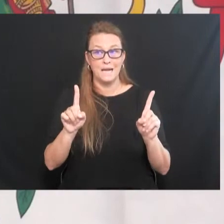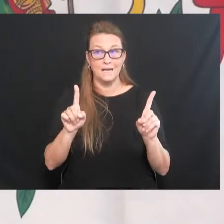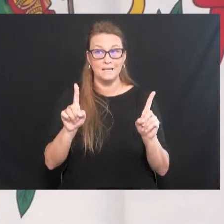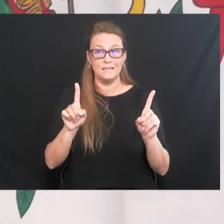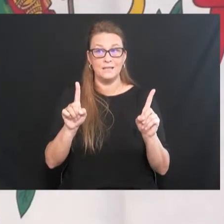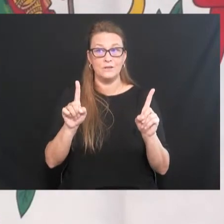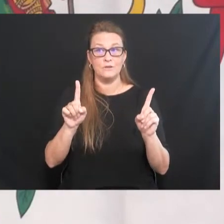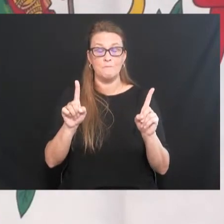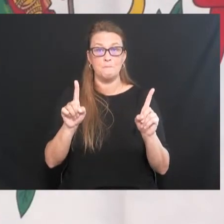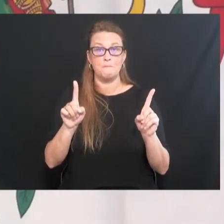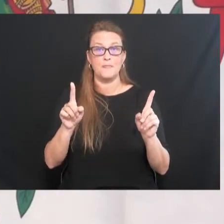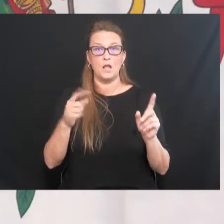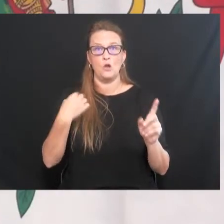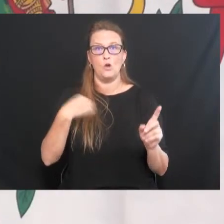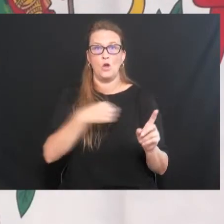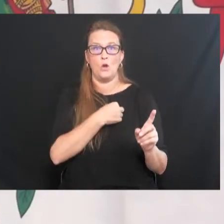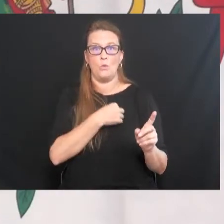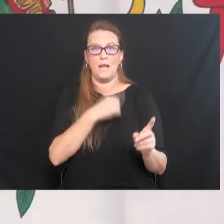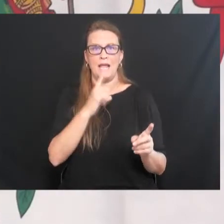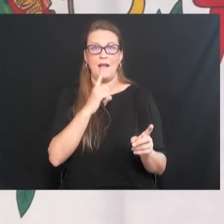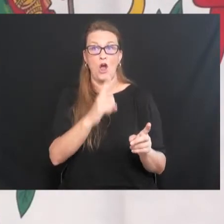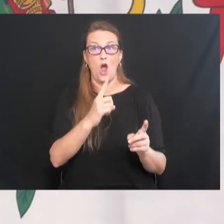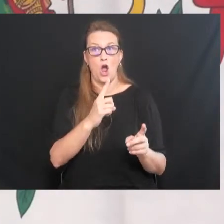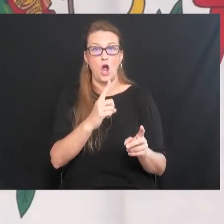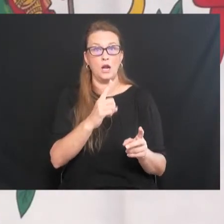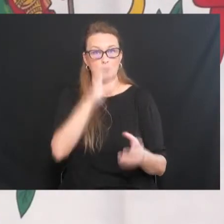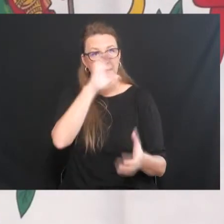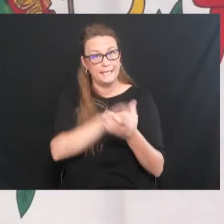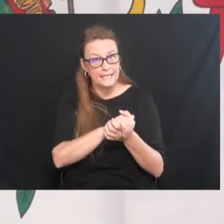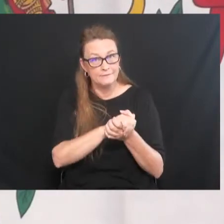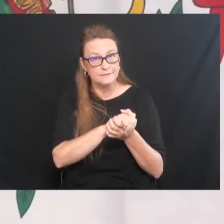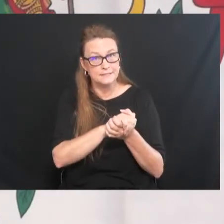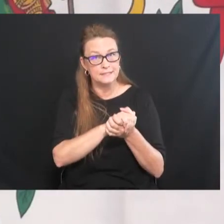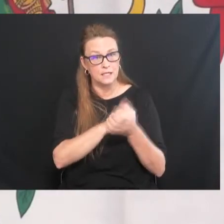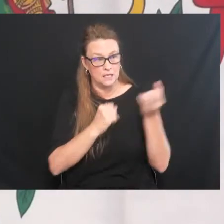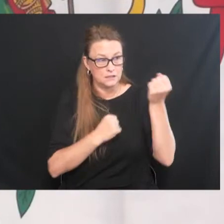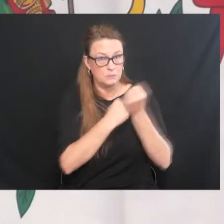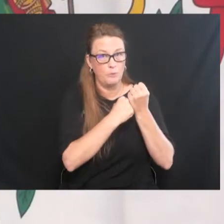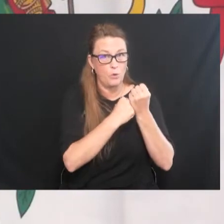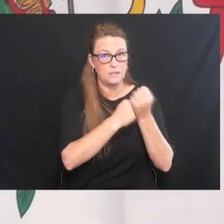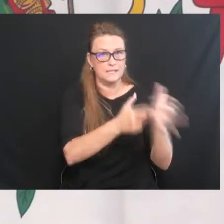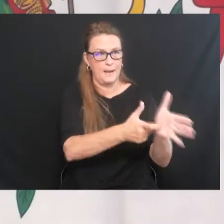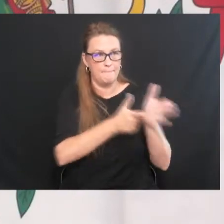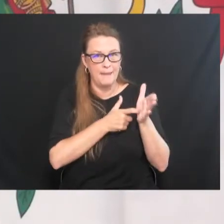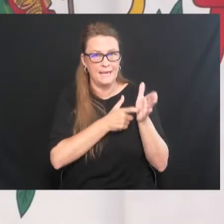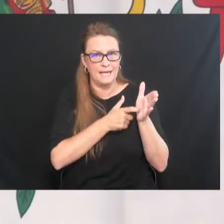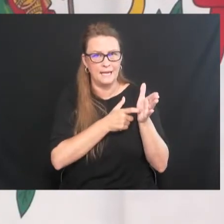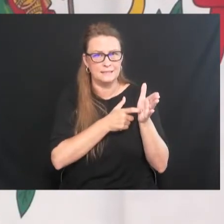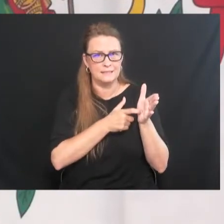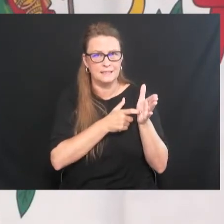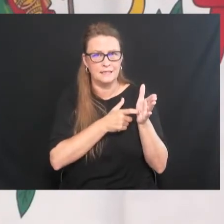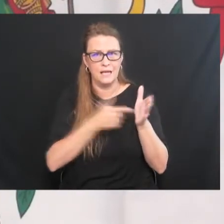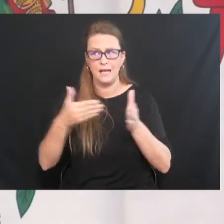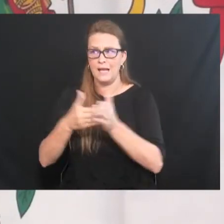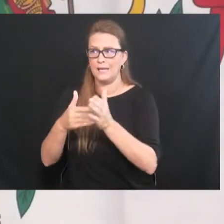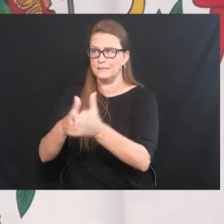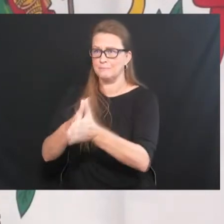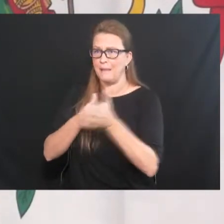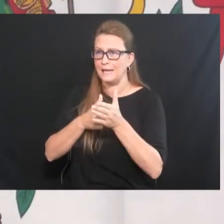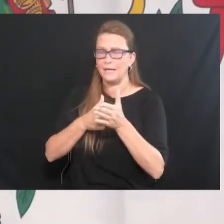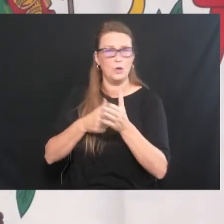we stand rock solid by our beliefs in mandates, against mandates, we shouldn't